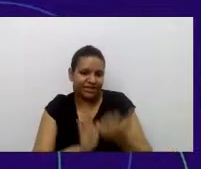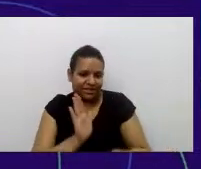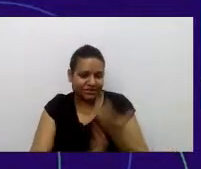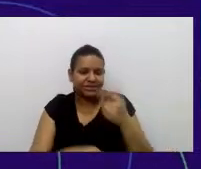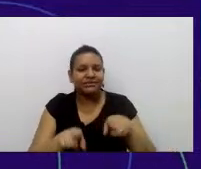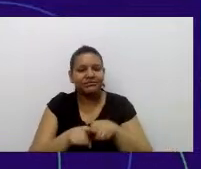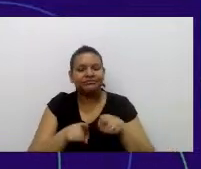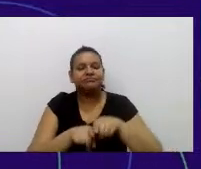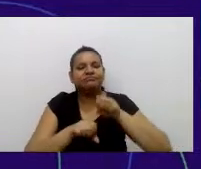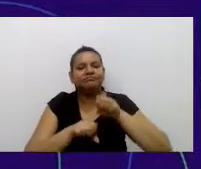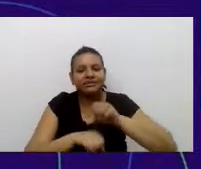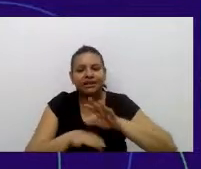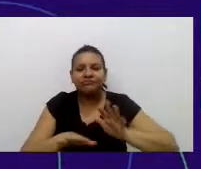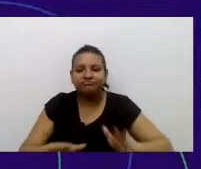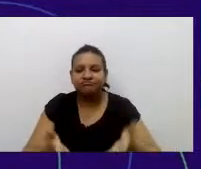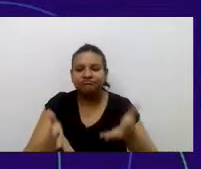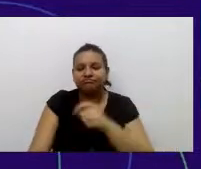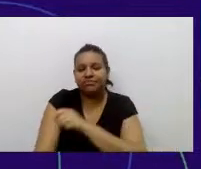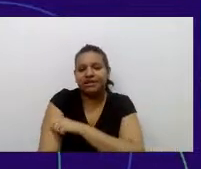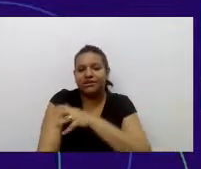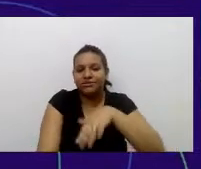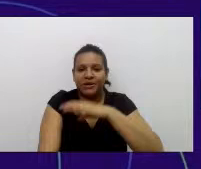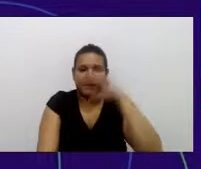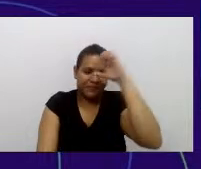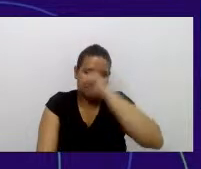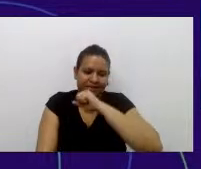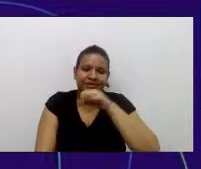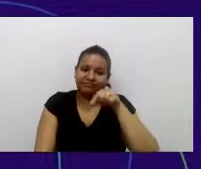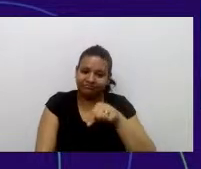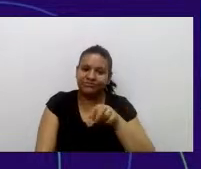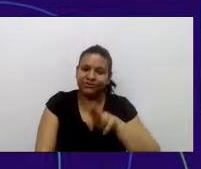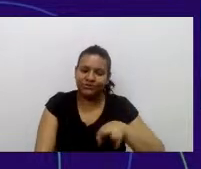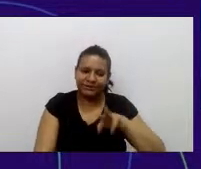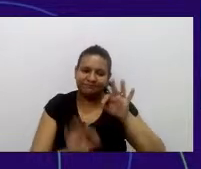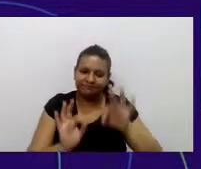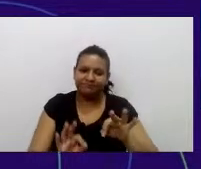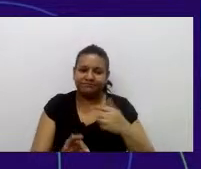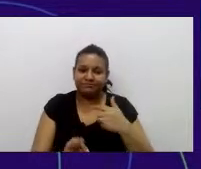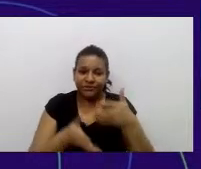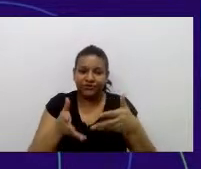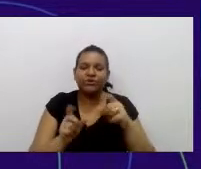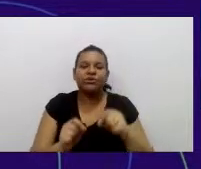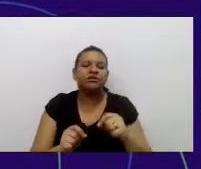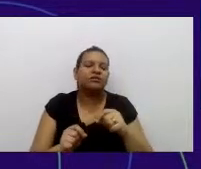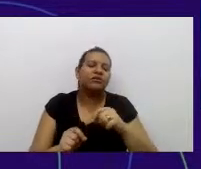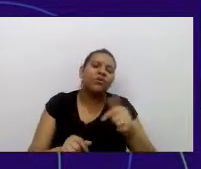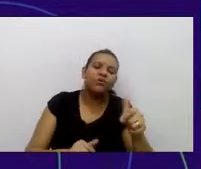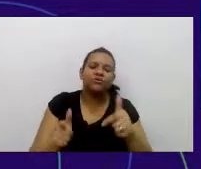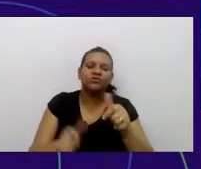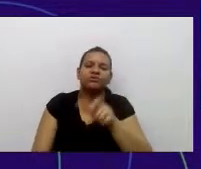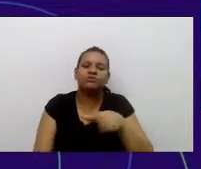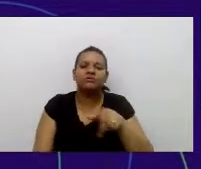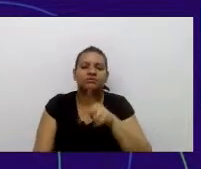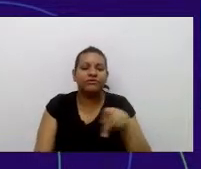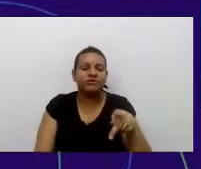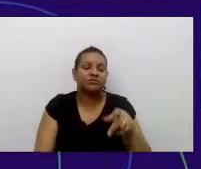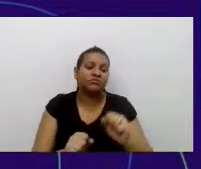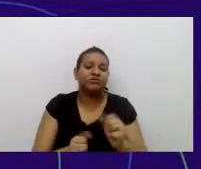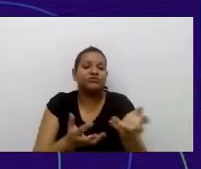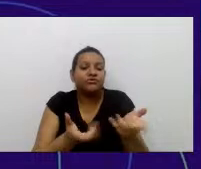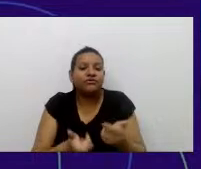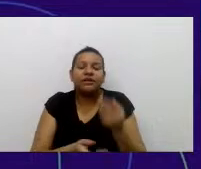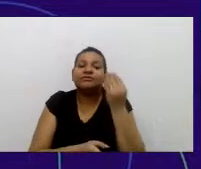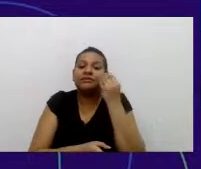mentioned, do share with our teachers, do invite them to try out what you've tried out with generative